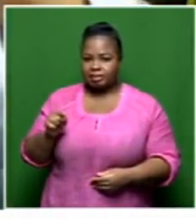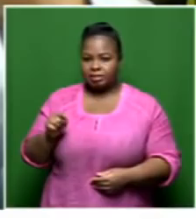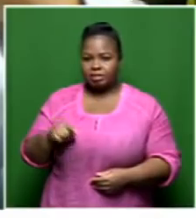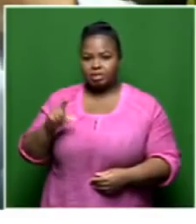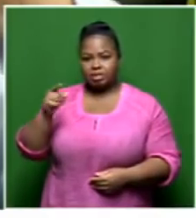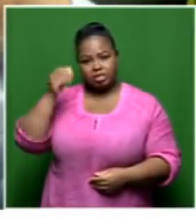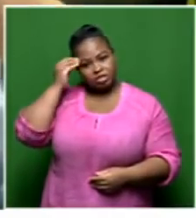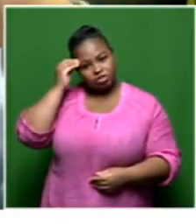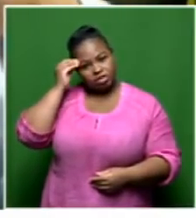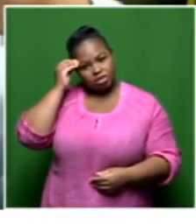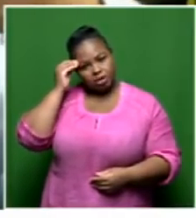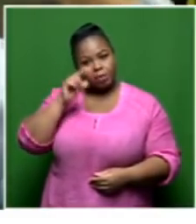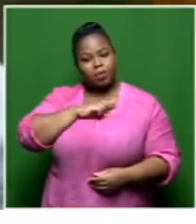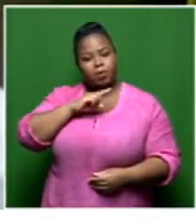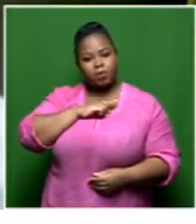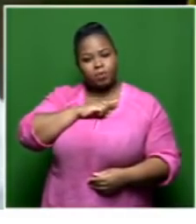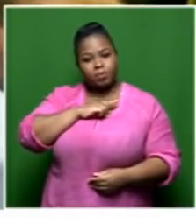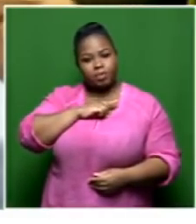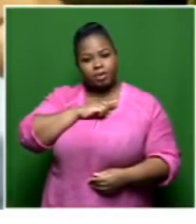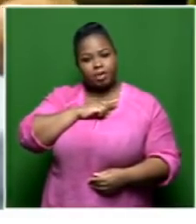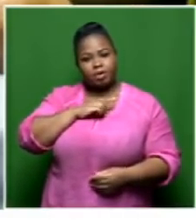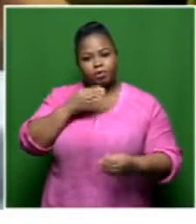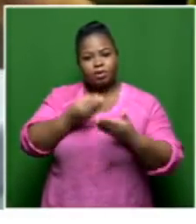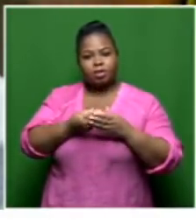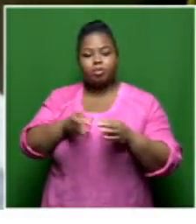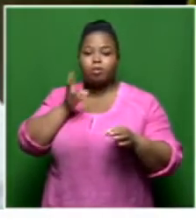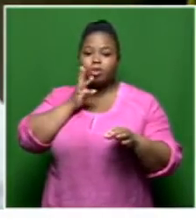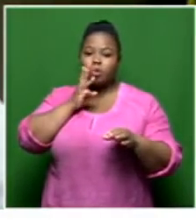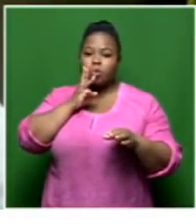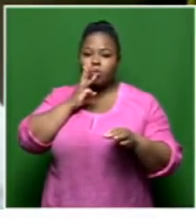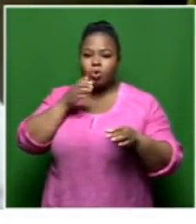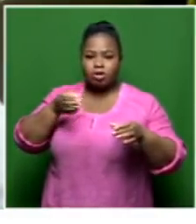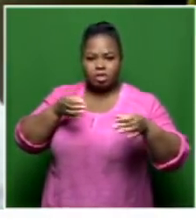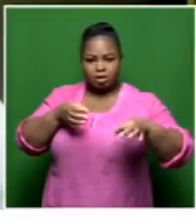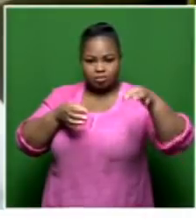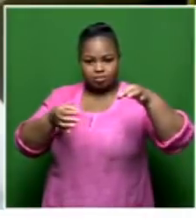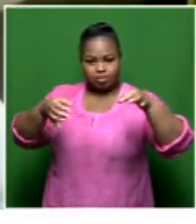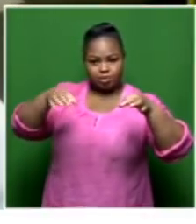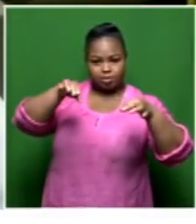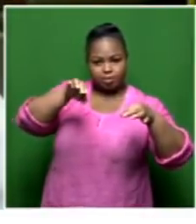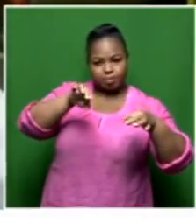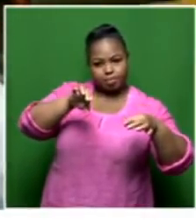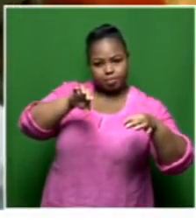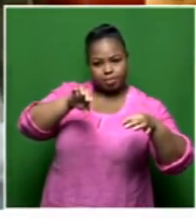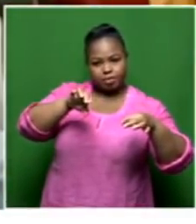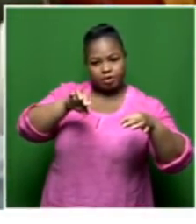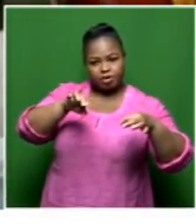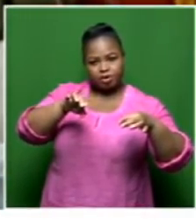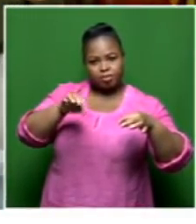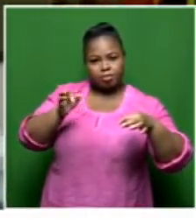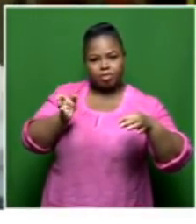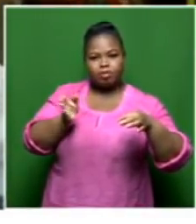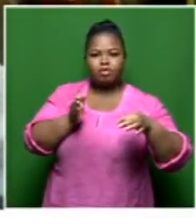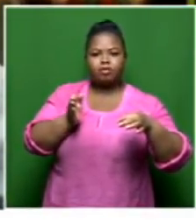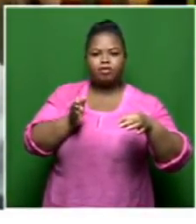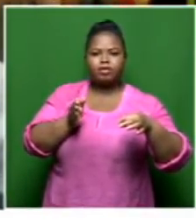very interesting baby in the sense that you can pour water, and I'm going to try and do a live test for you guys, a bit of high science right